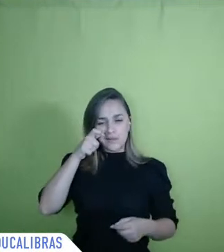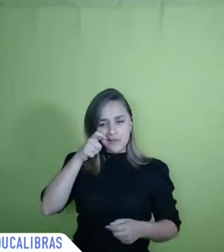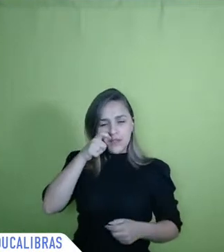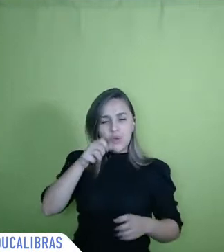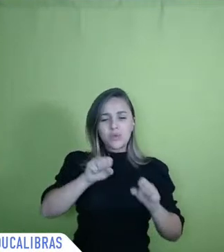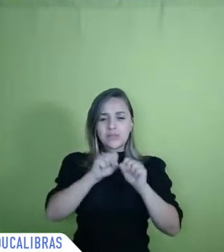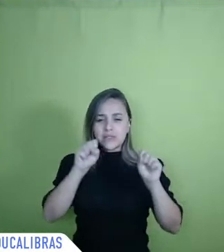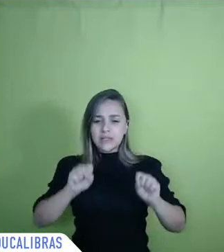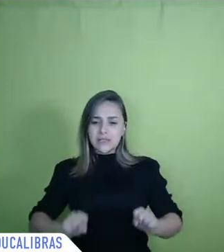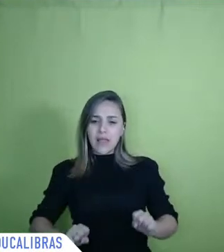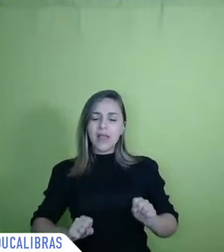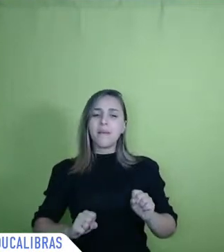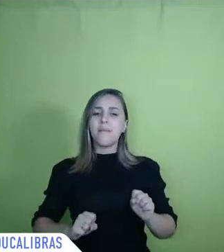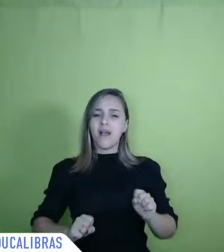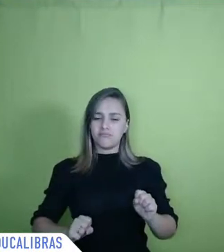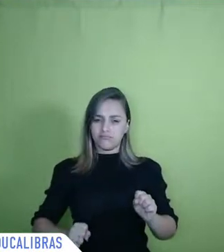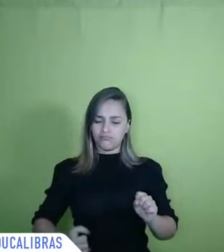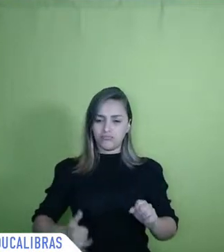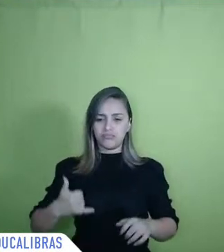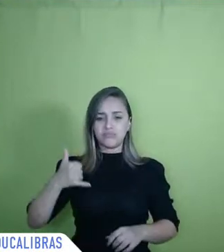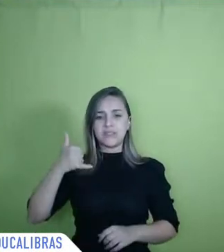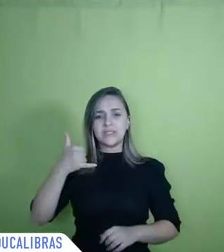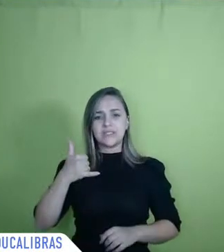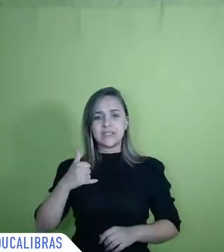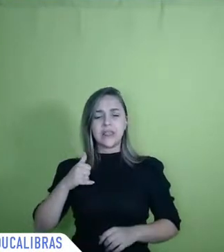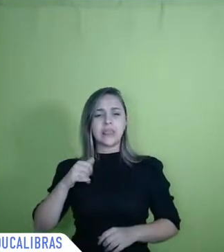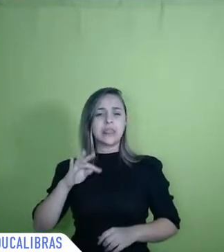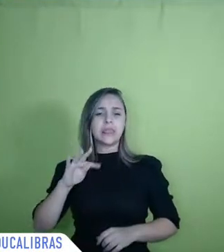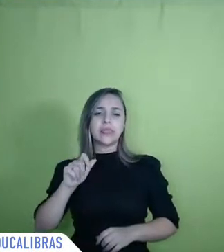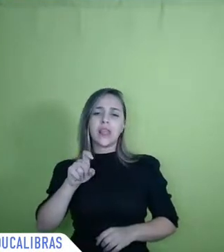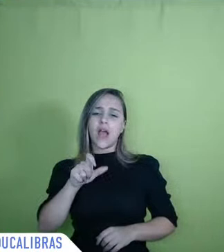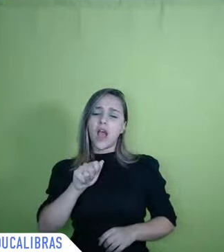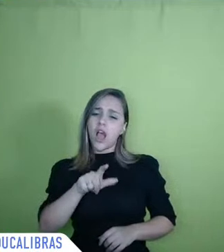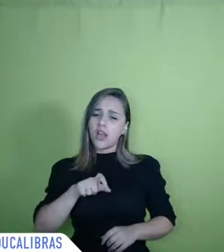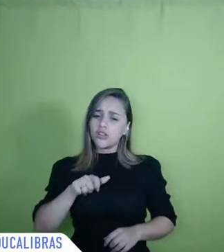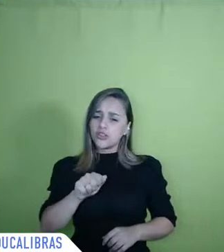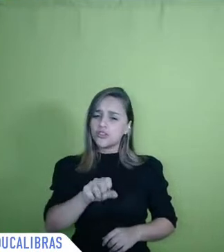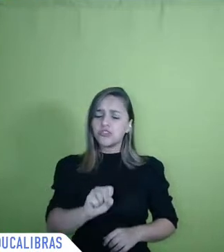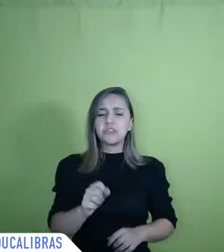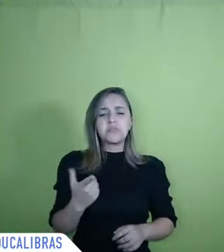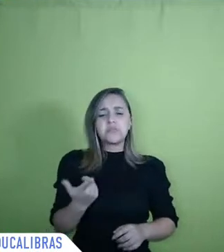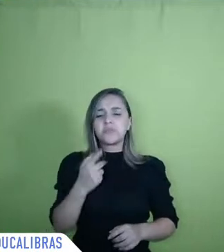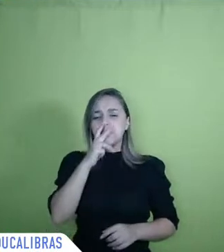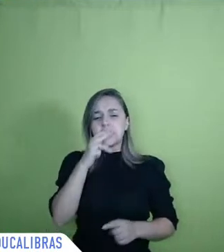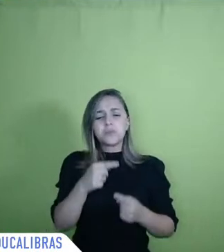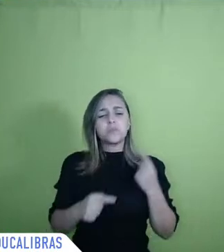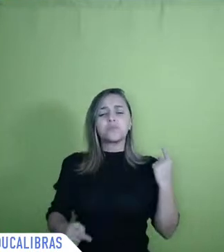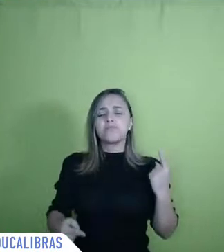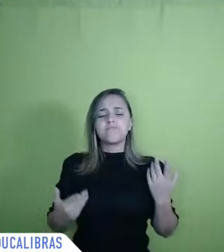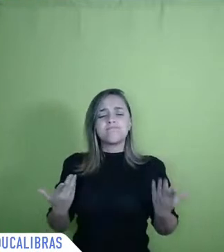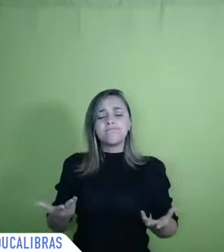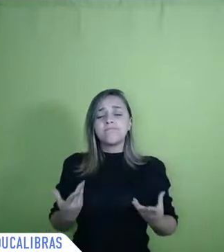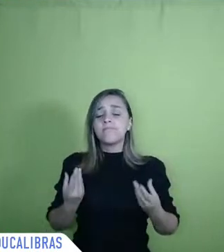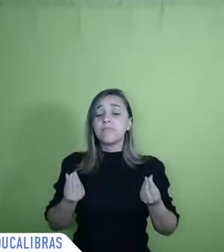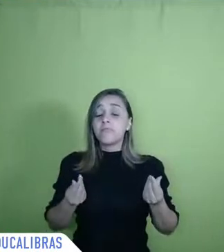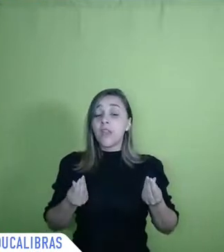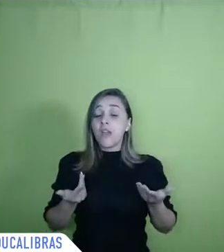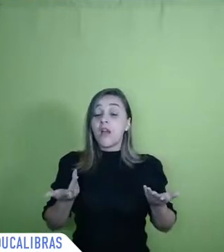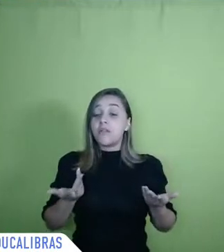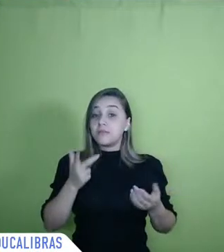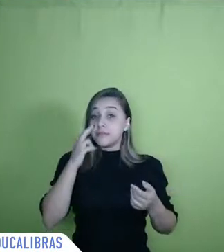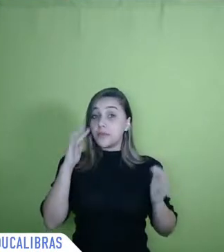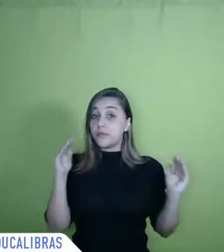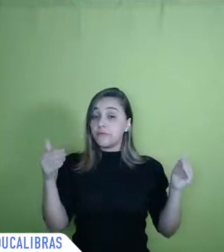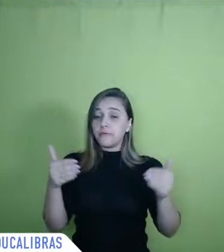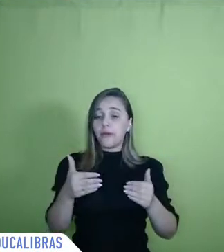is never an easy thing to do, obviously, even in rich democracies, as you know. What arguments